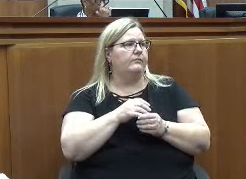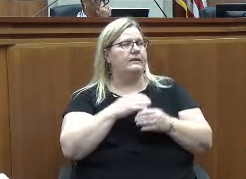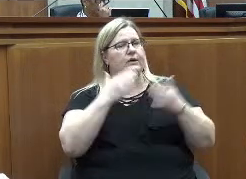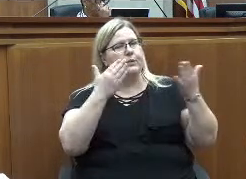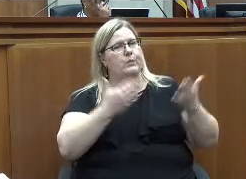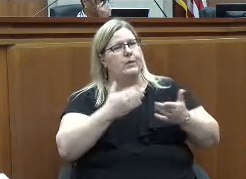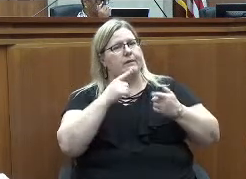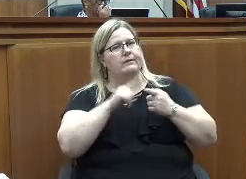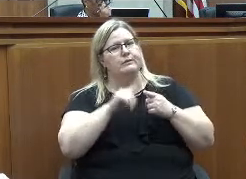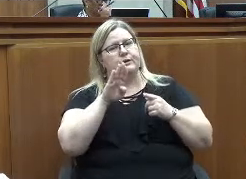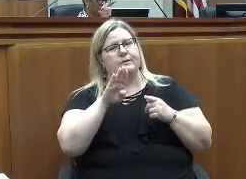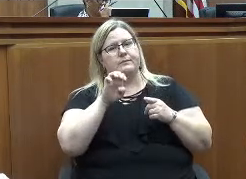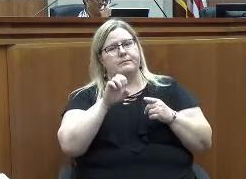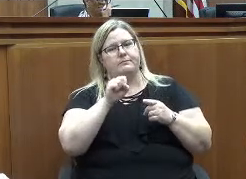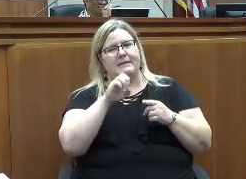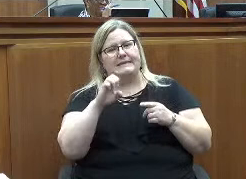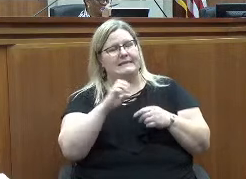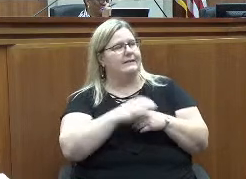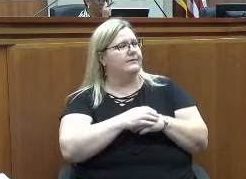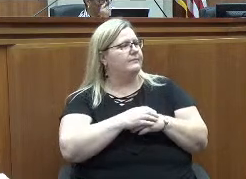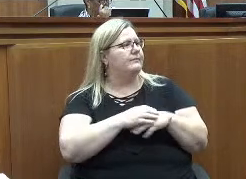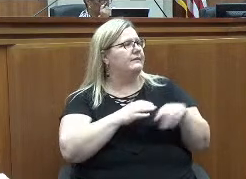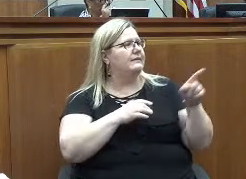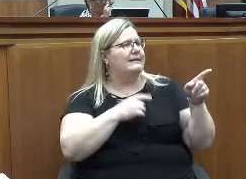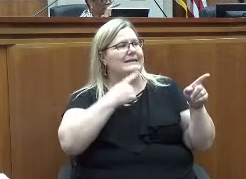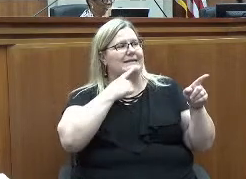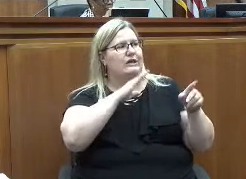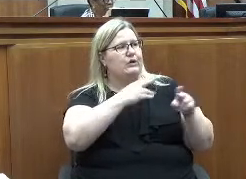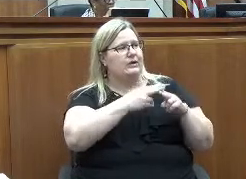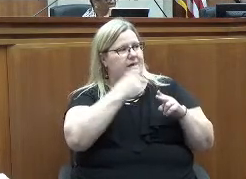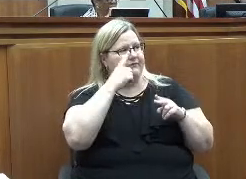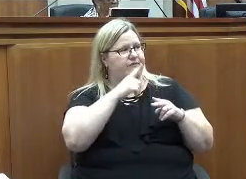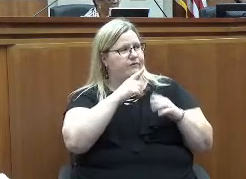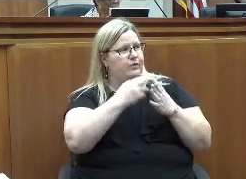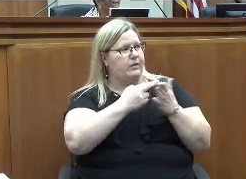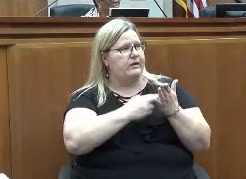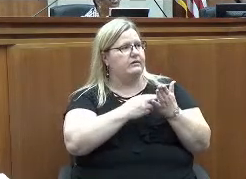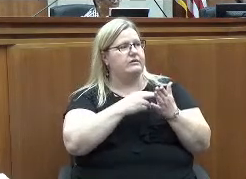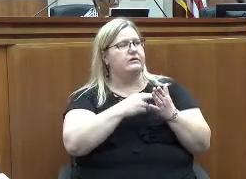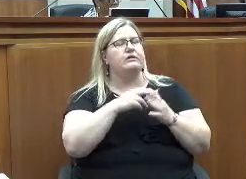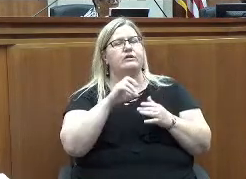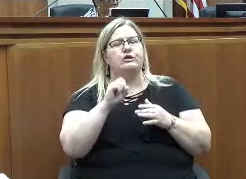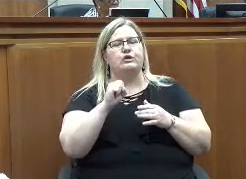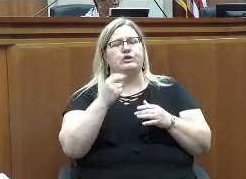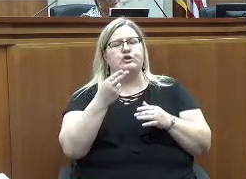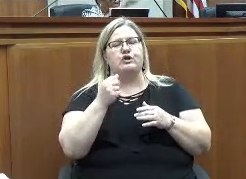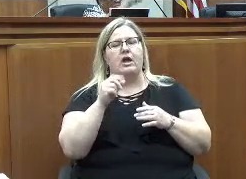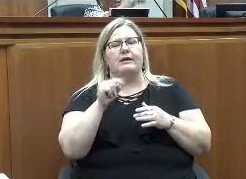Welcome to Bessie. If you would just give us your name for the record, please. Shantae Johnson.